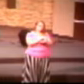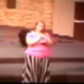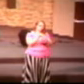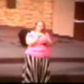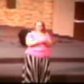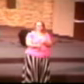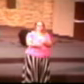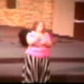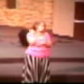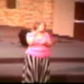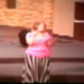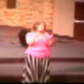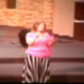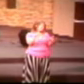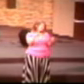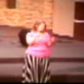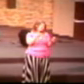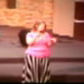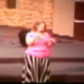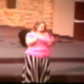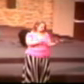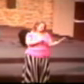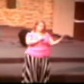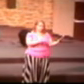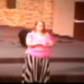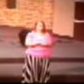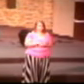let me die.